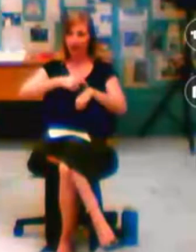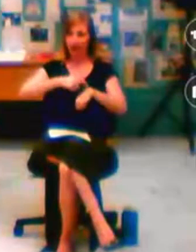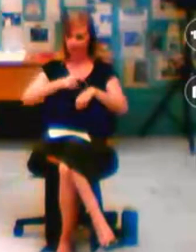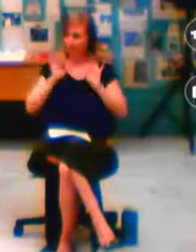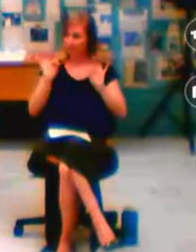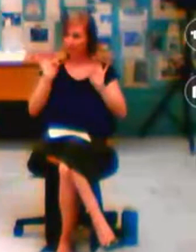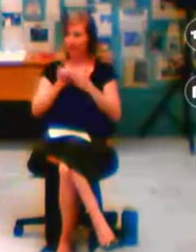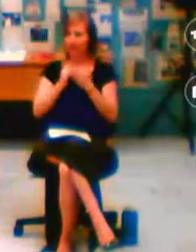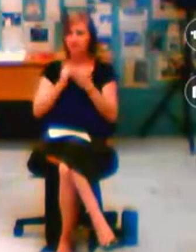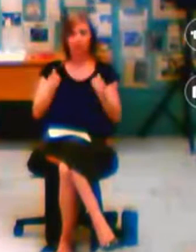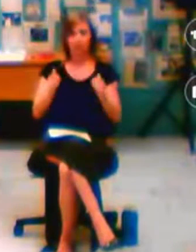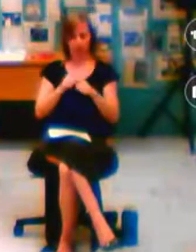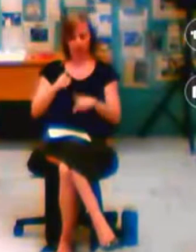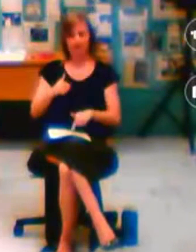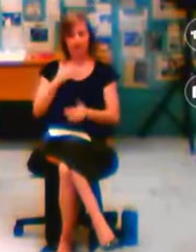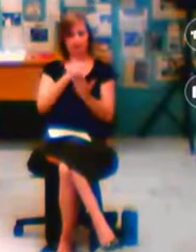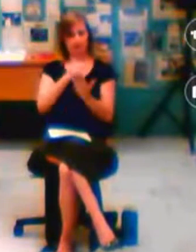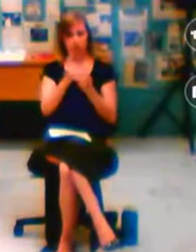$30 billion.